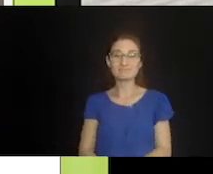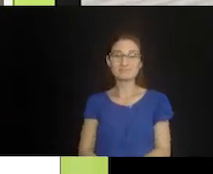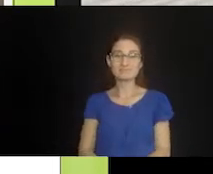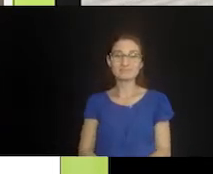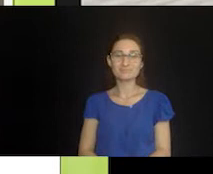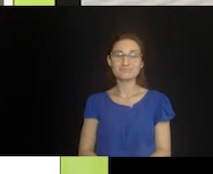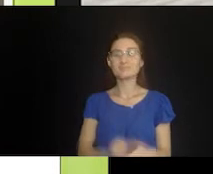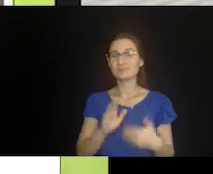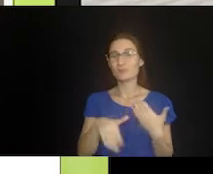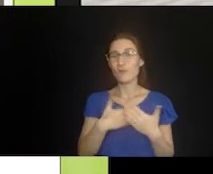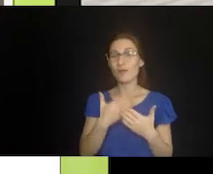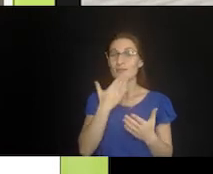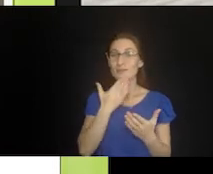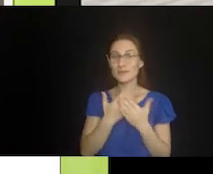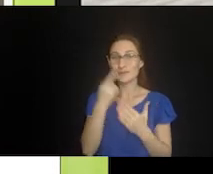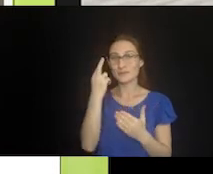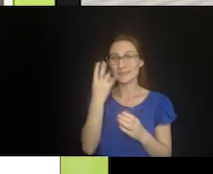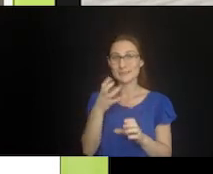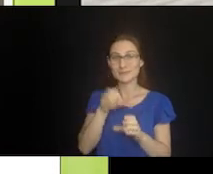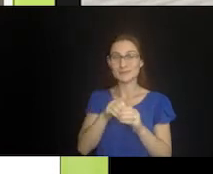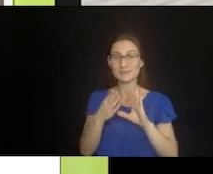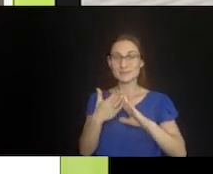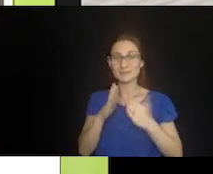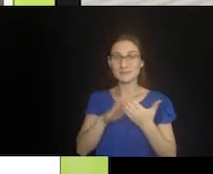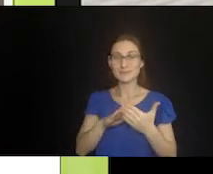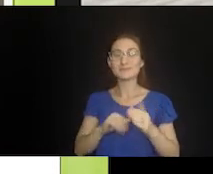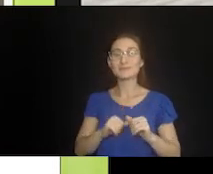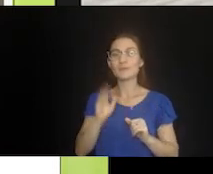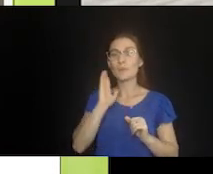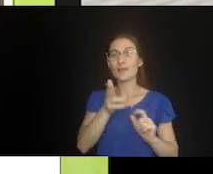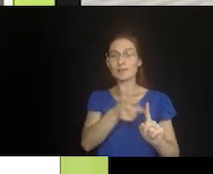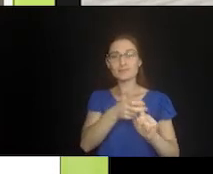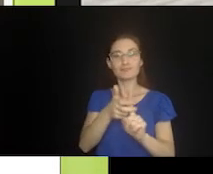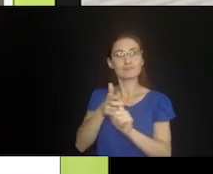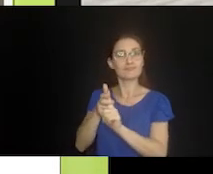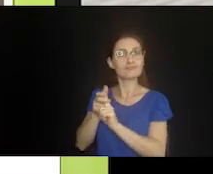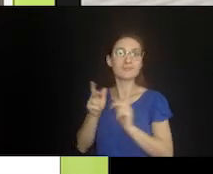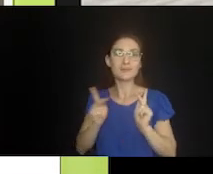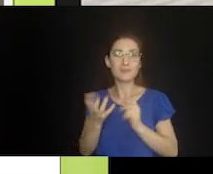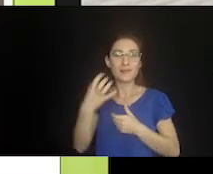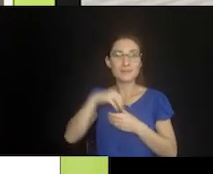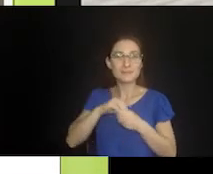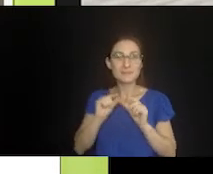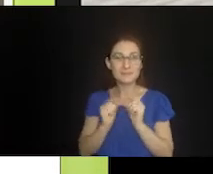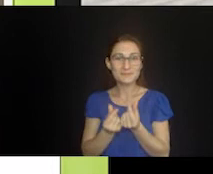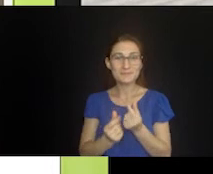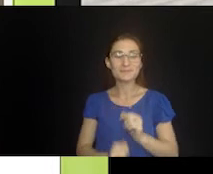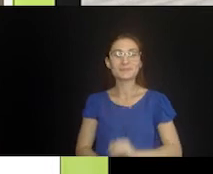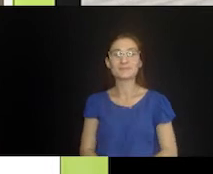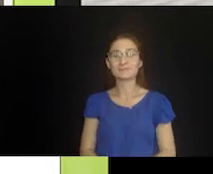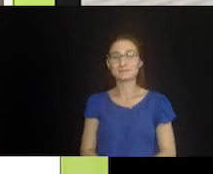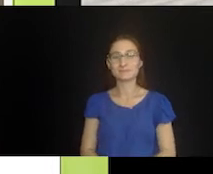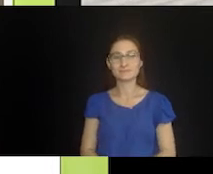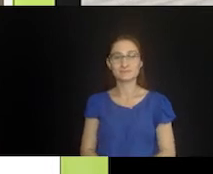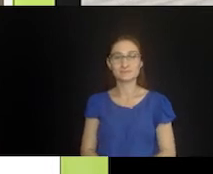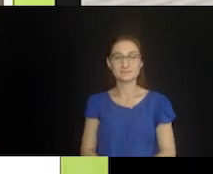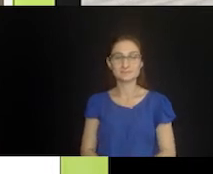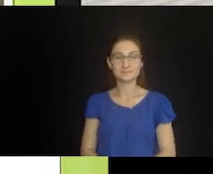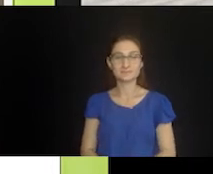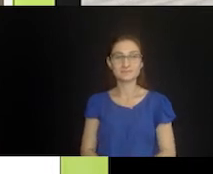your community in general. So those are all good reasons to get involved, and it's going to bring people into your